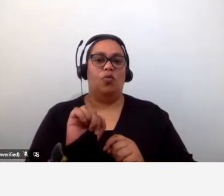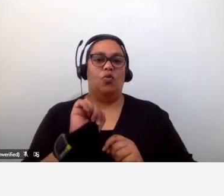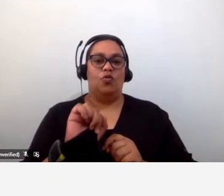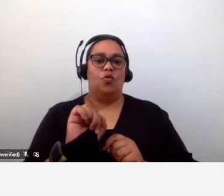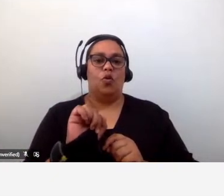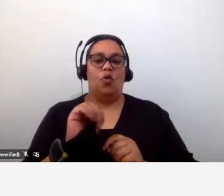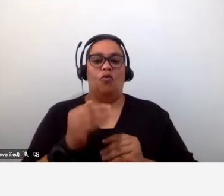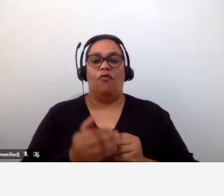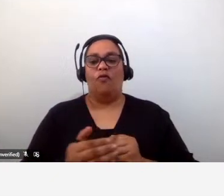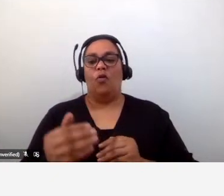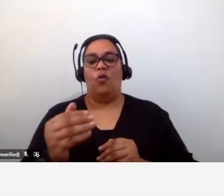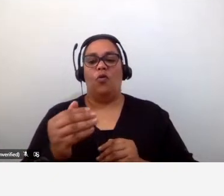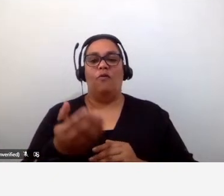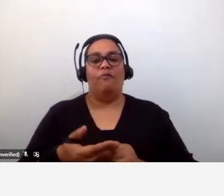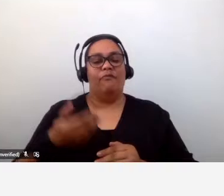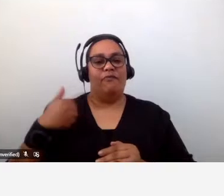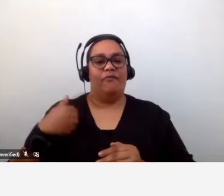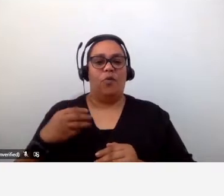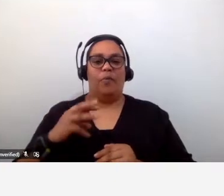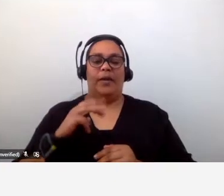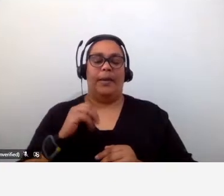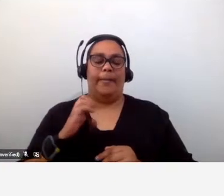forward, MEC.